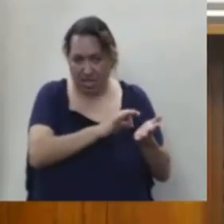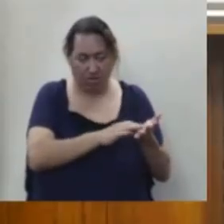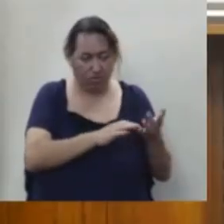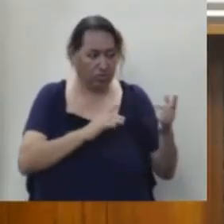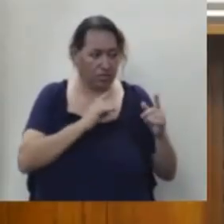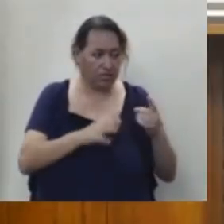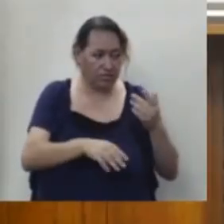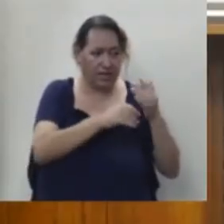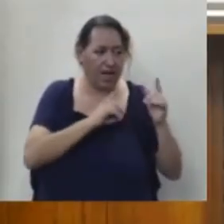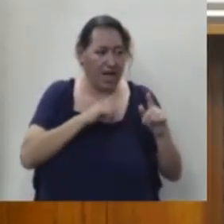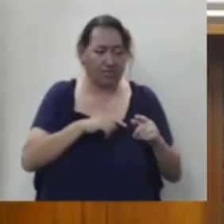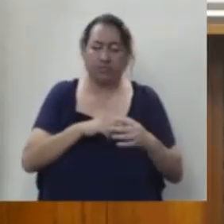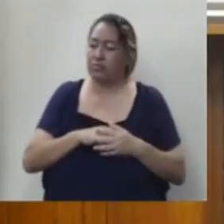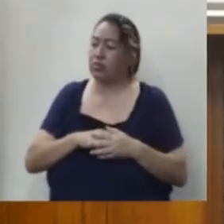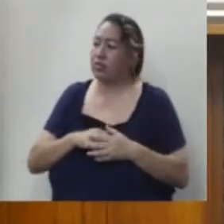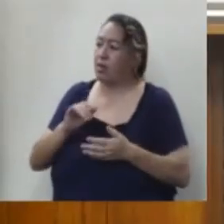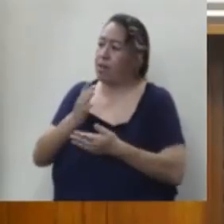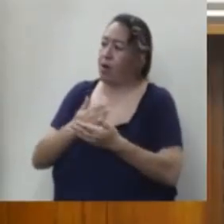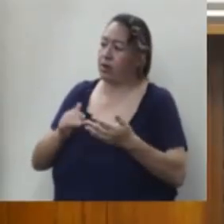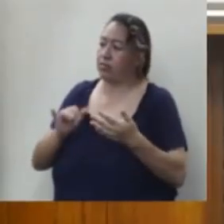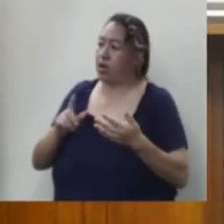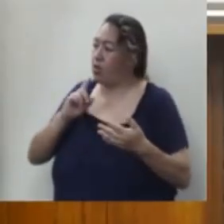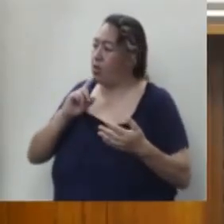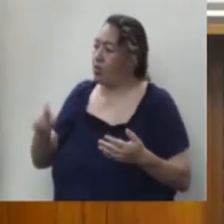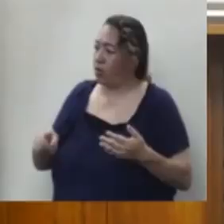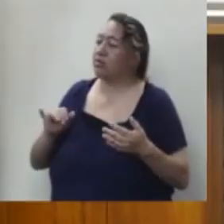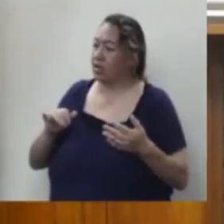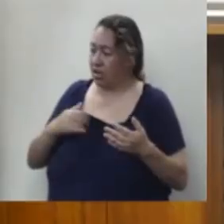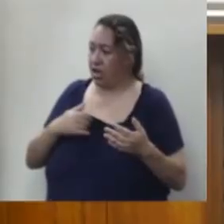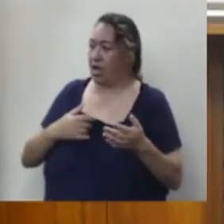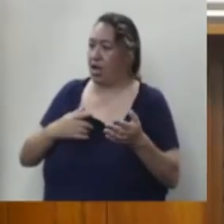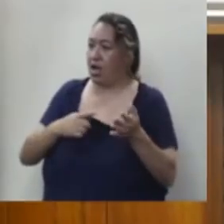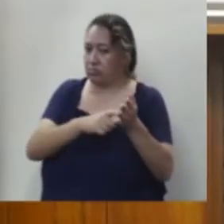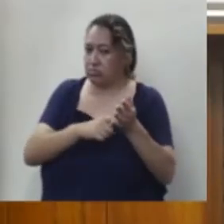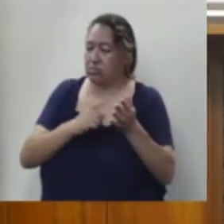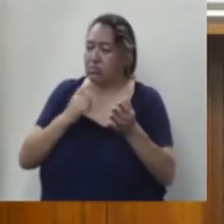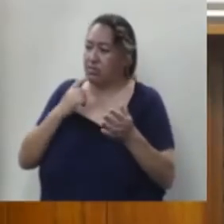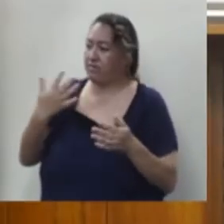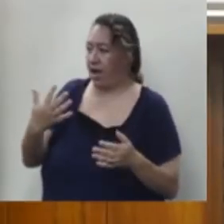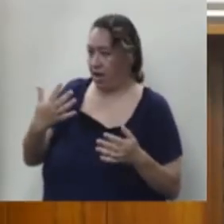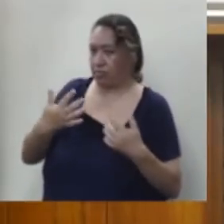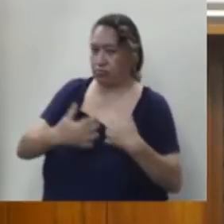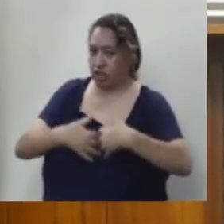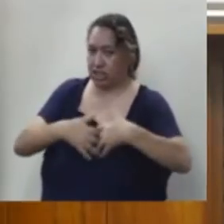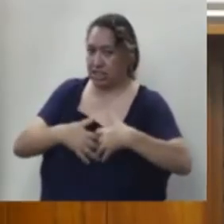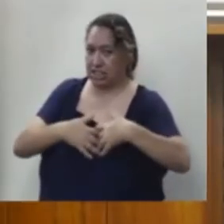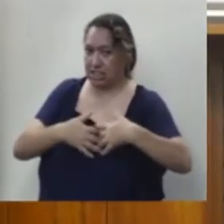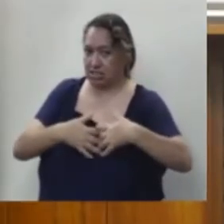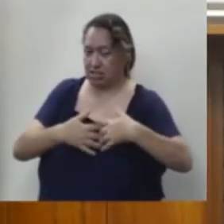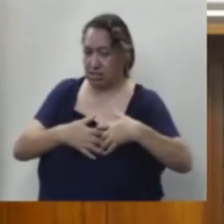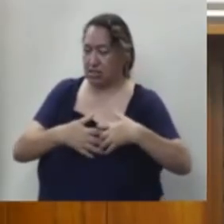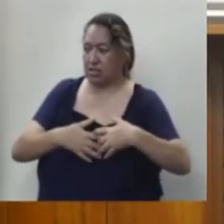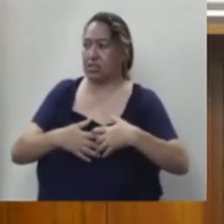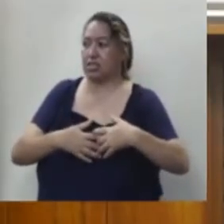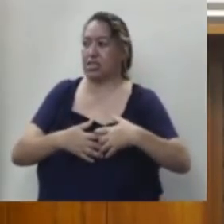that order, there was a request put in for 5 additional Avid ID machines, as well as the National Guard, Guam Army National